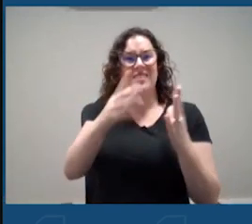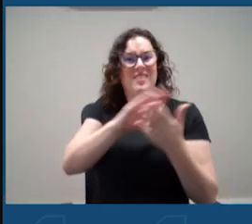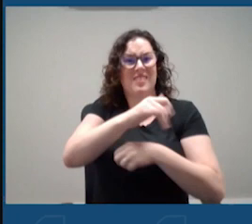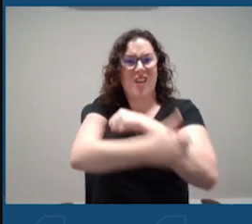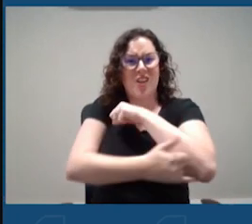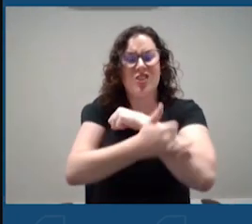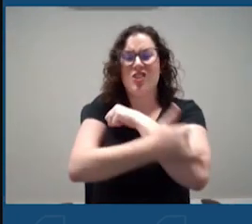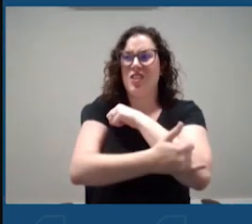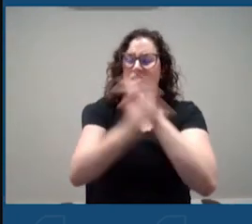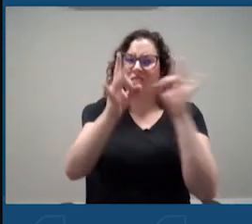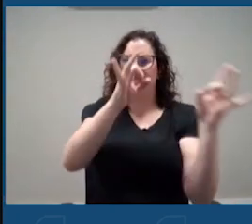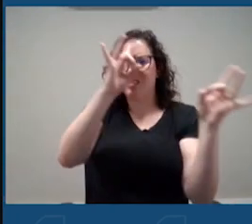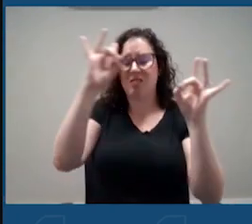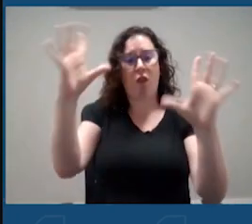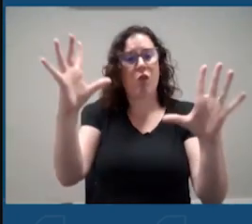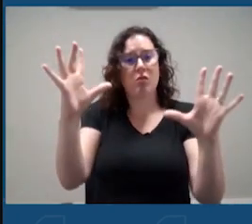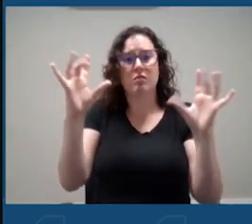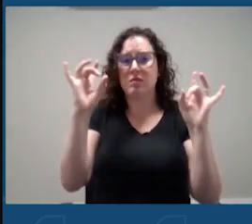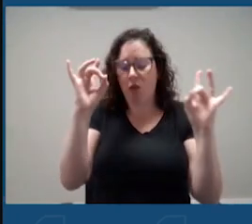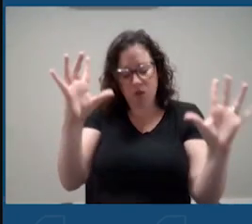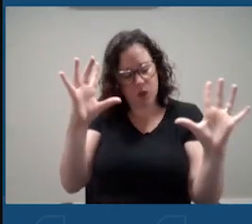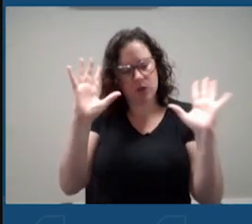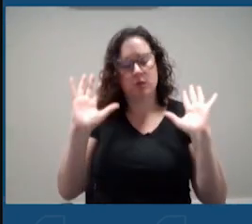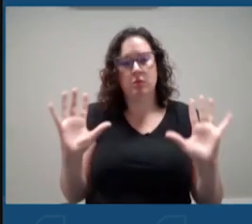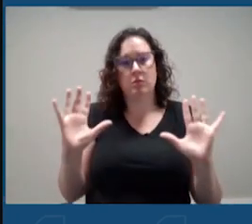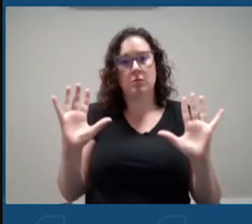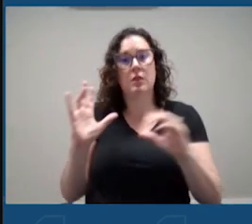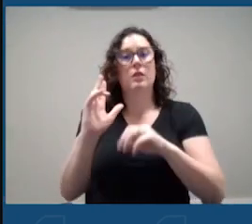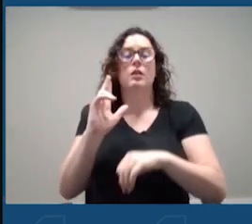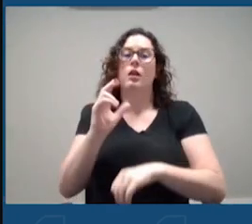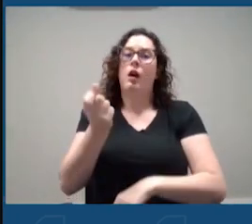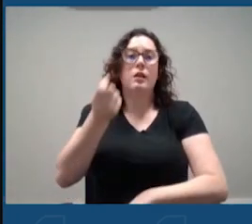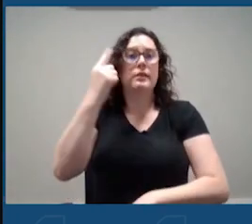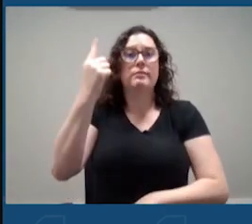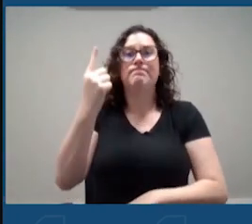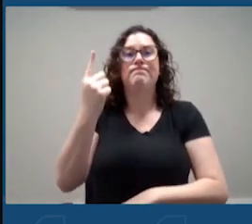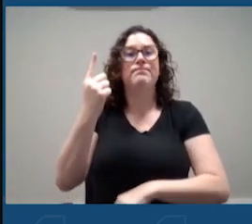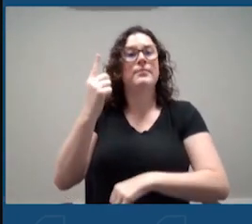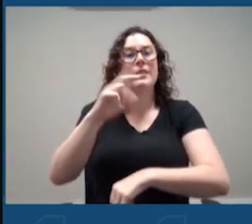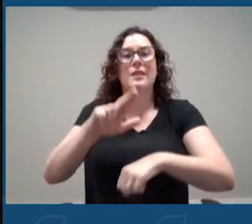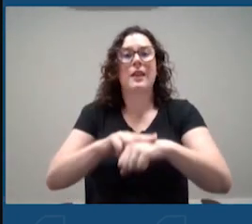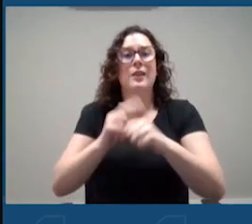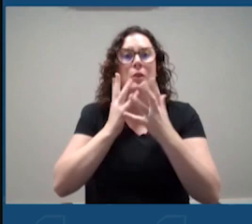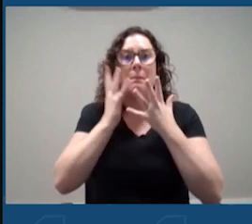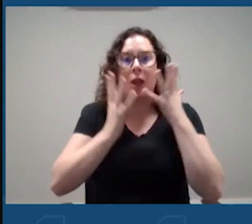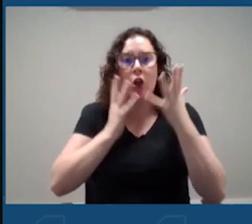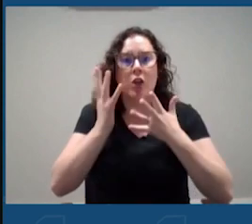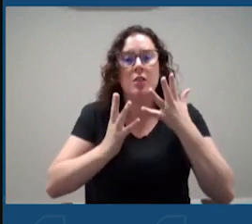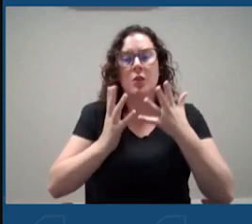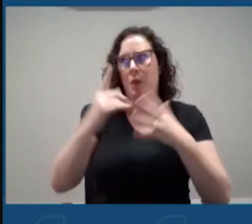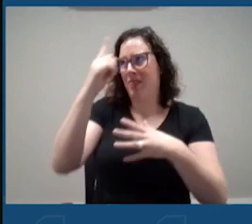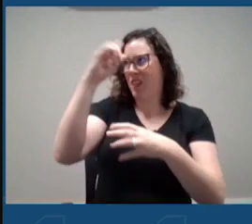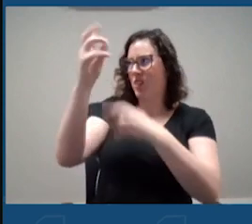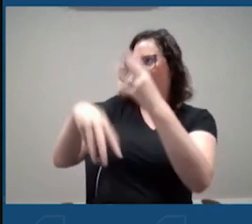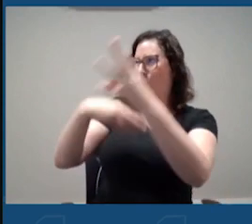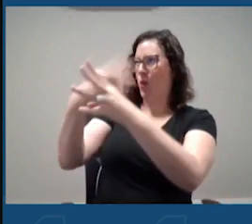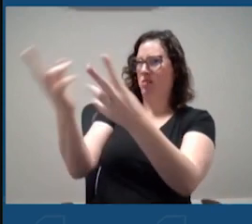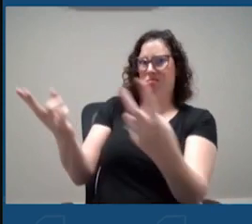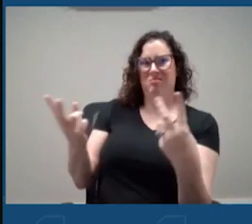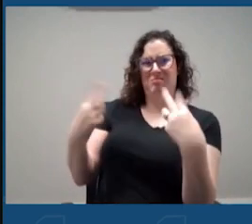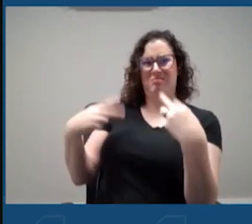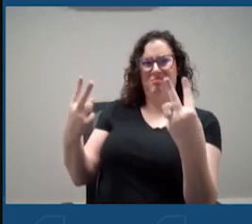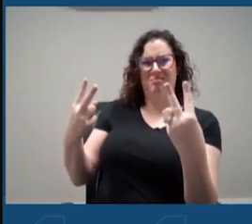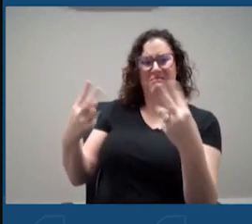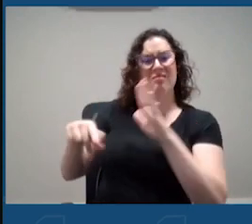it's appalling. And it's a national embarrassment for us as we think about the rest of the world. They have